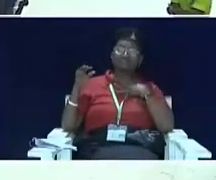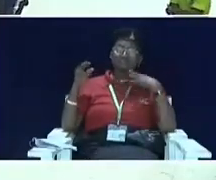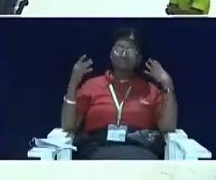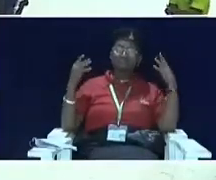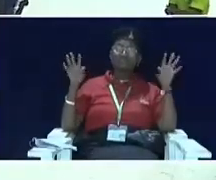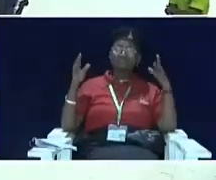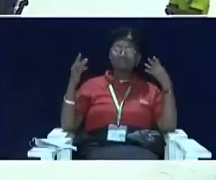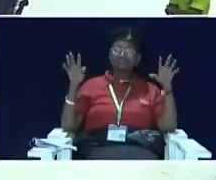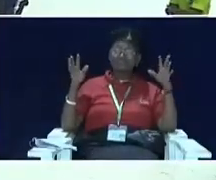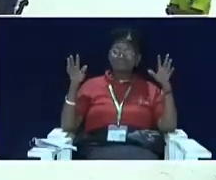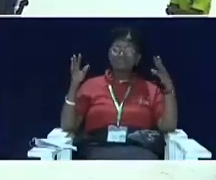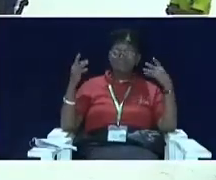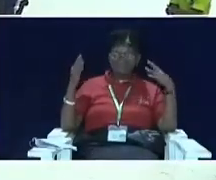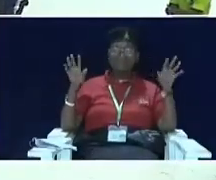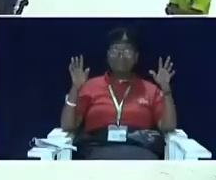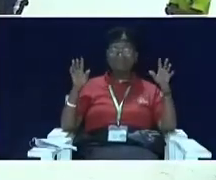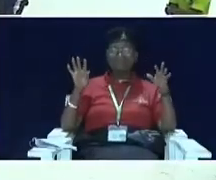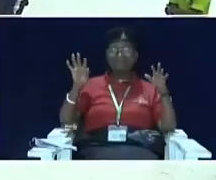Nine.